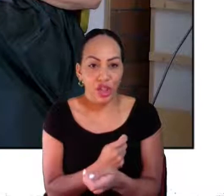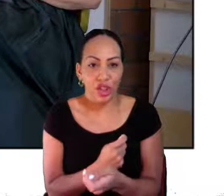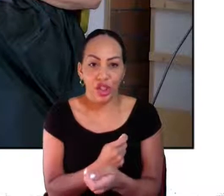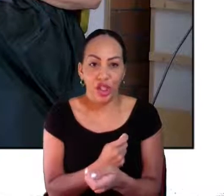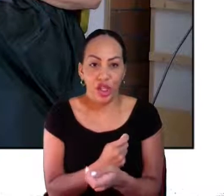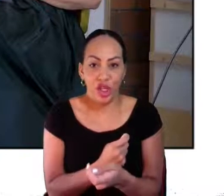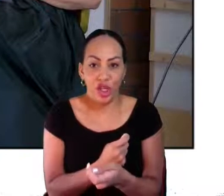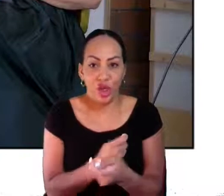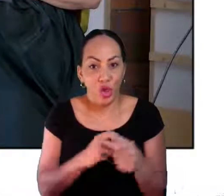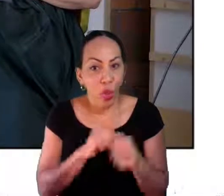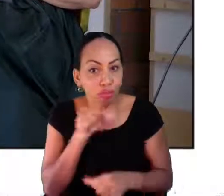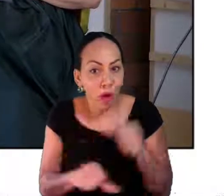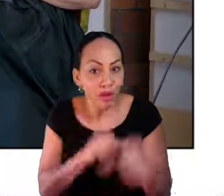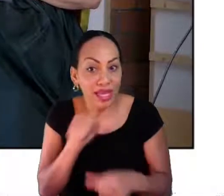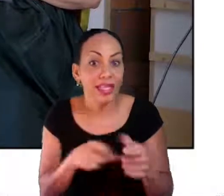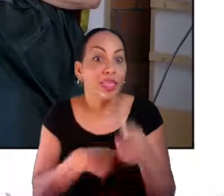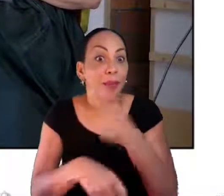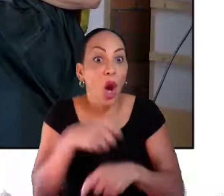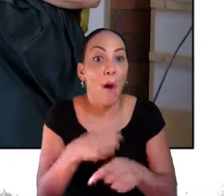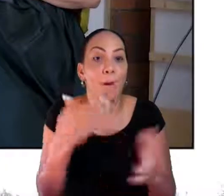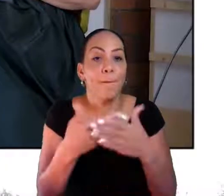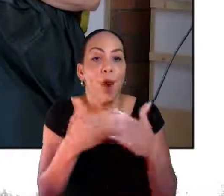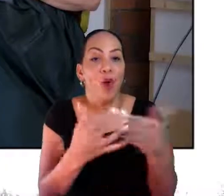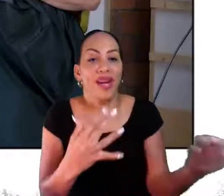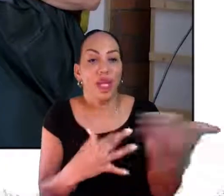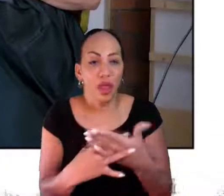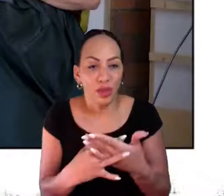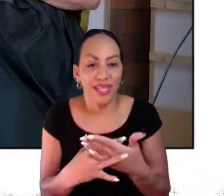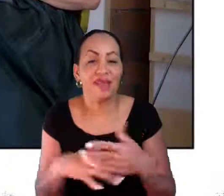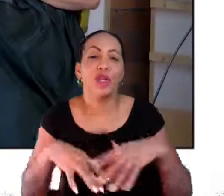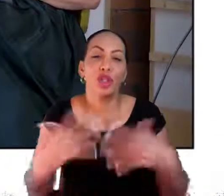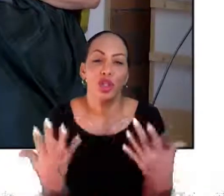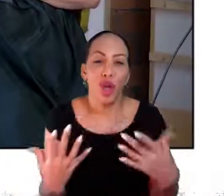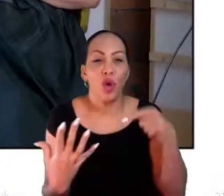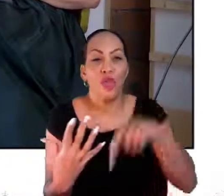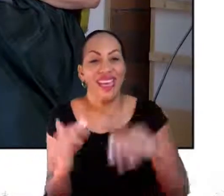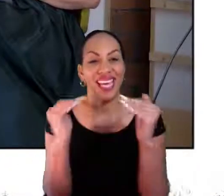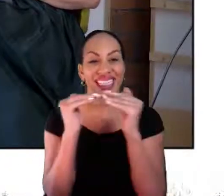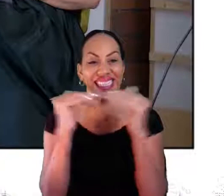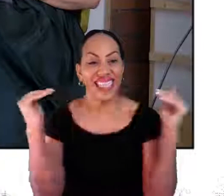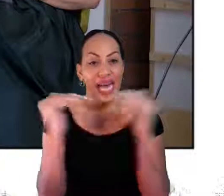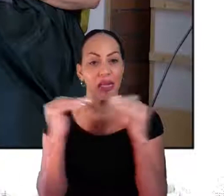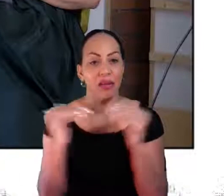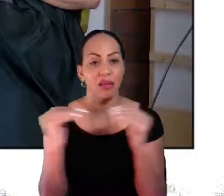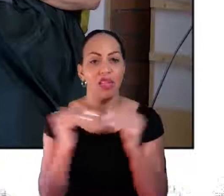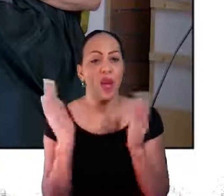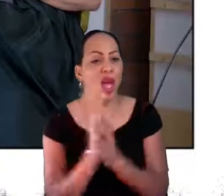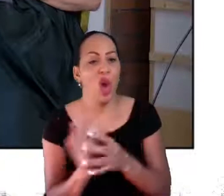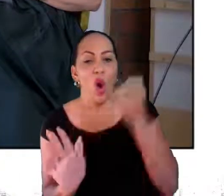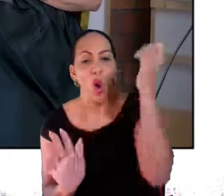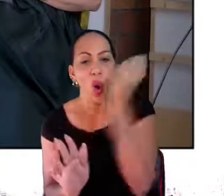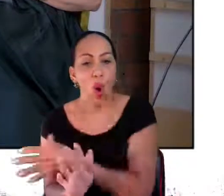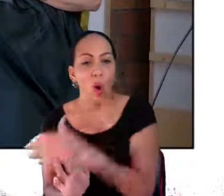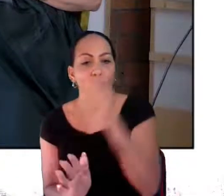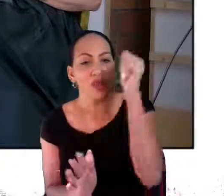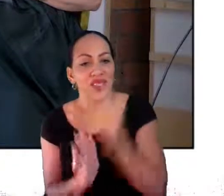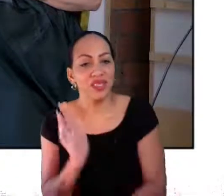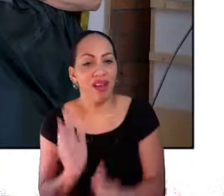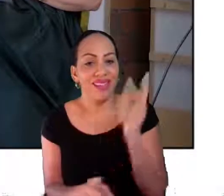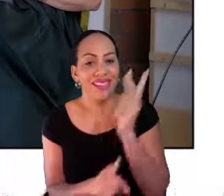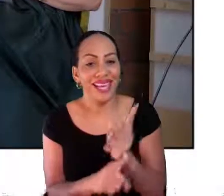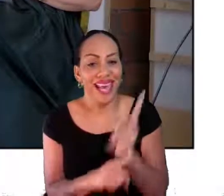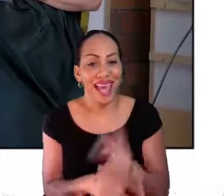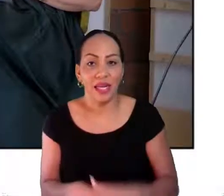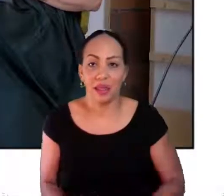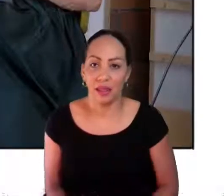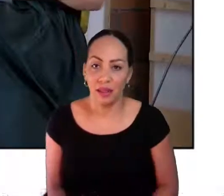throw it out the window, let me try again. We learned we generated the learnings, and there were gaps within it, but then we got to thinking about, well, okay, there